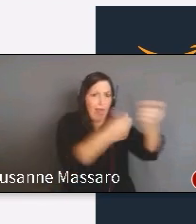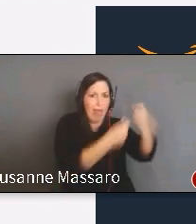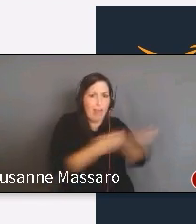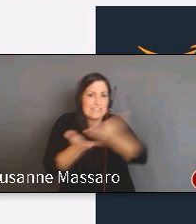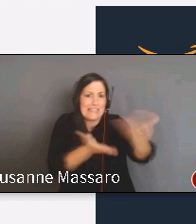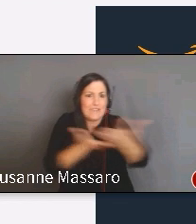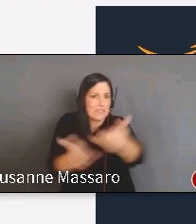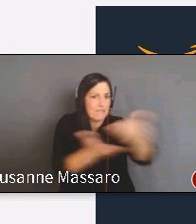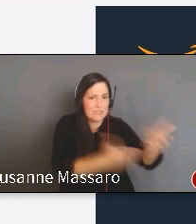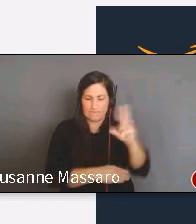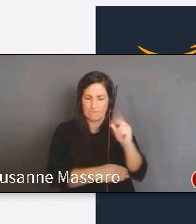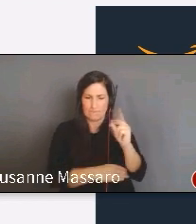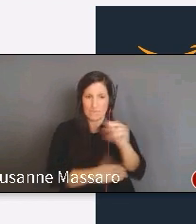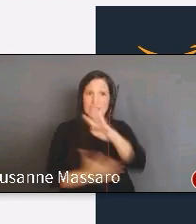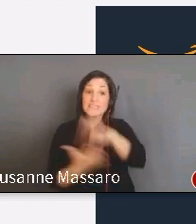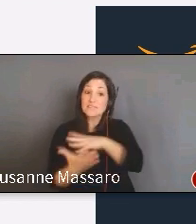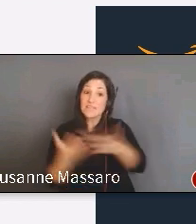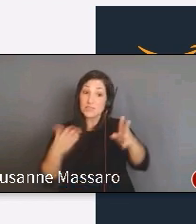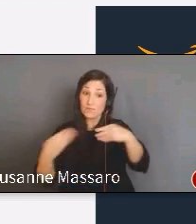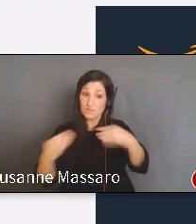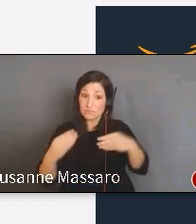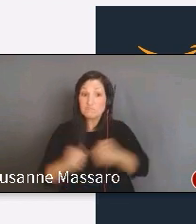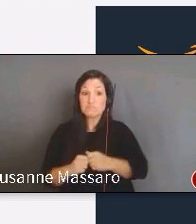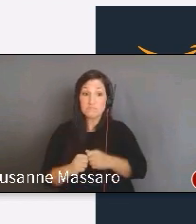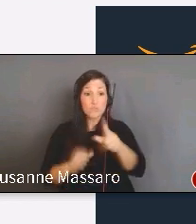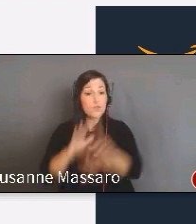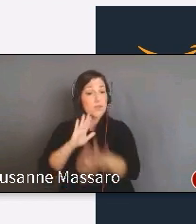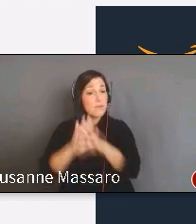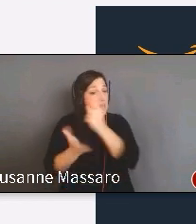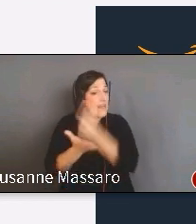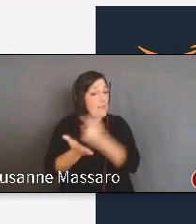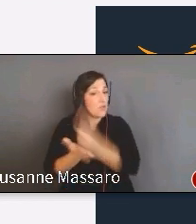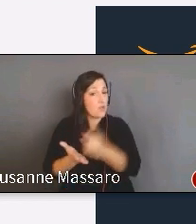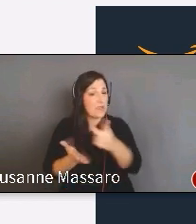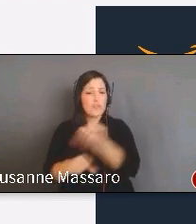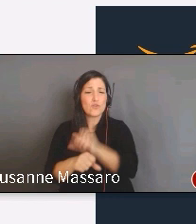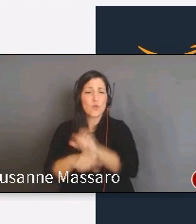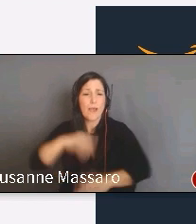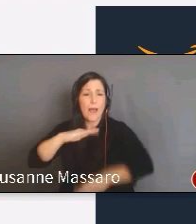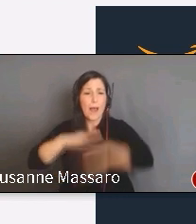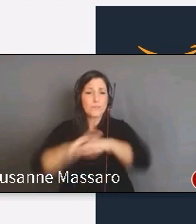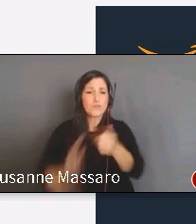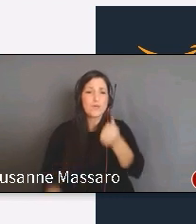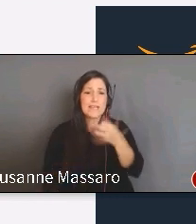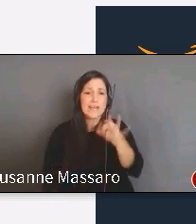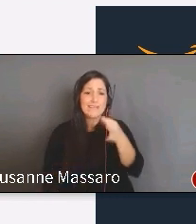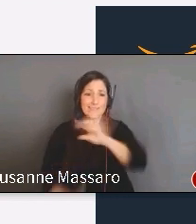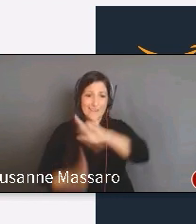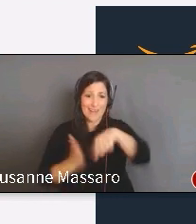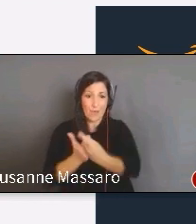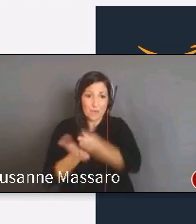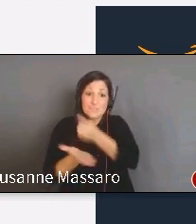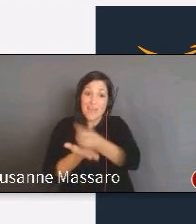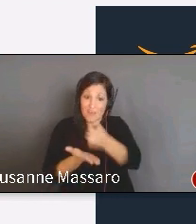schedule. You do pick your schedule on a weekly basis, and you can work up to 19 hours per week. But you are required to